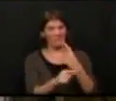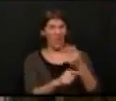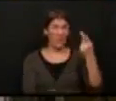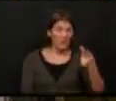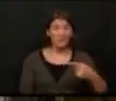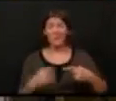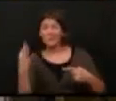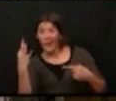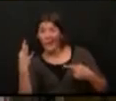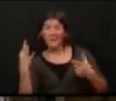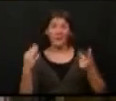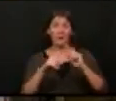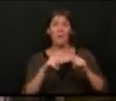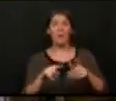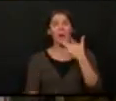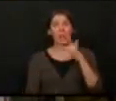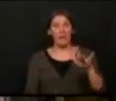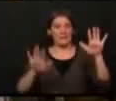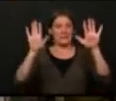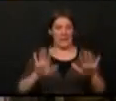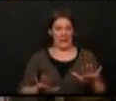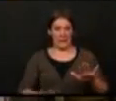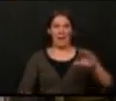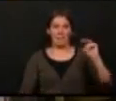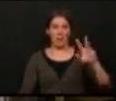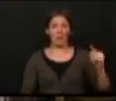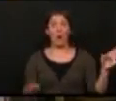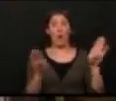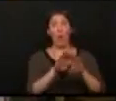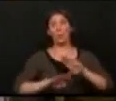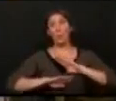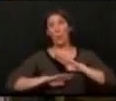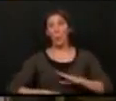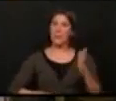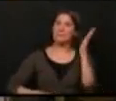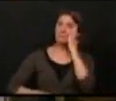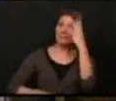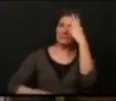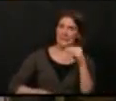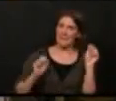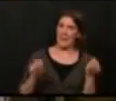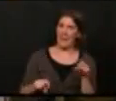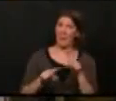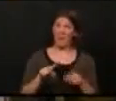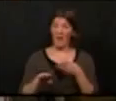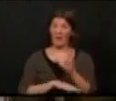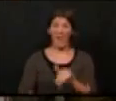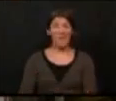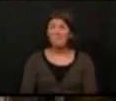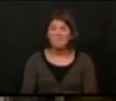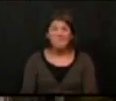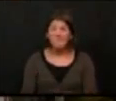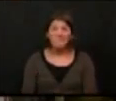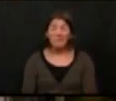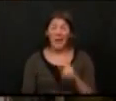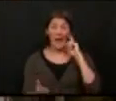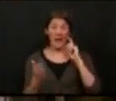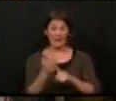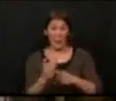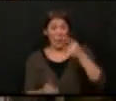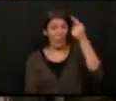week. Thankfully, they are closed Sunday through Tuesdays, and we can get some rest. After 10 p.m. on